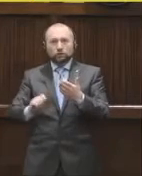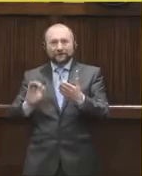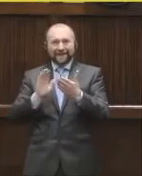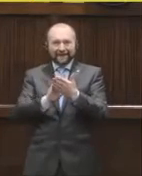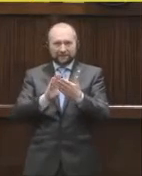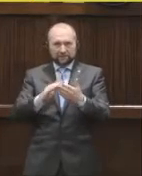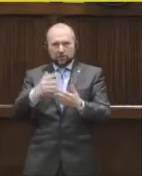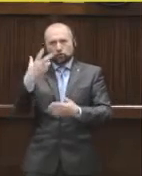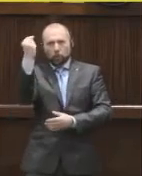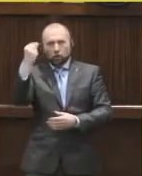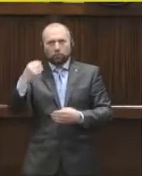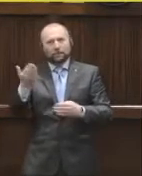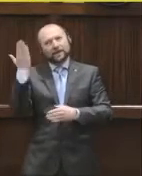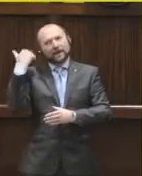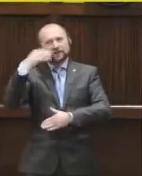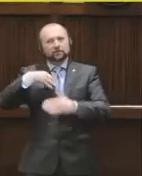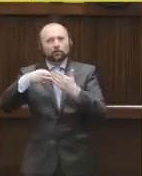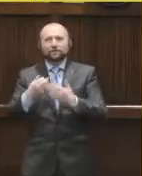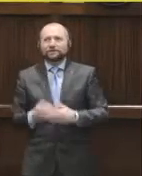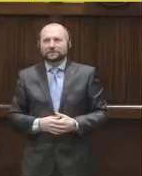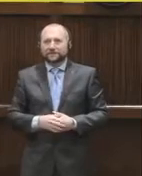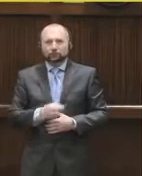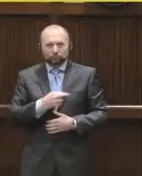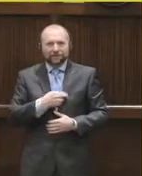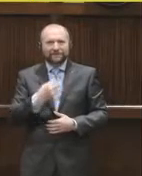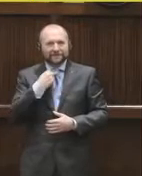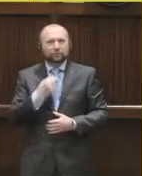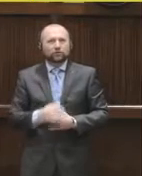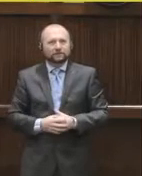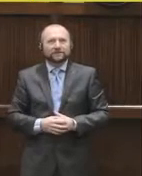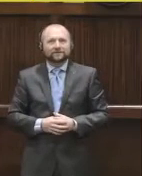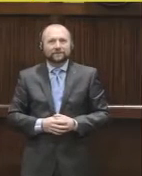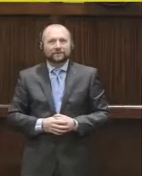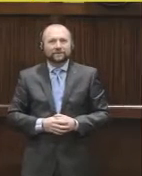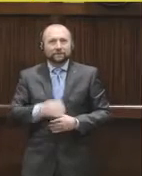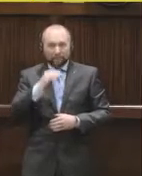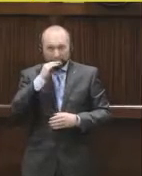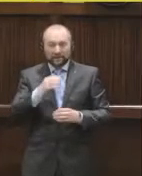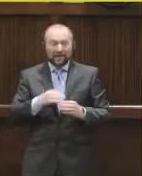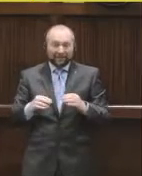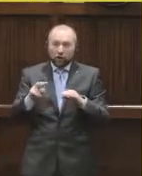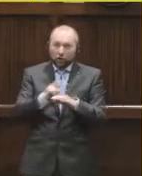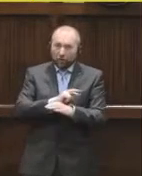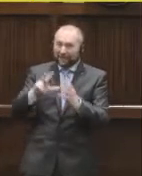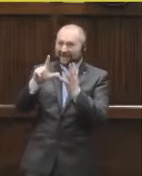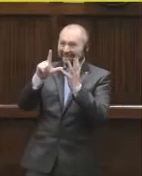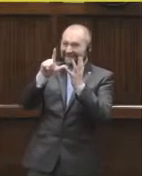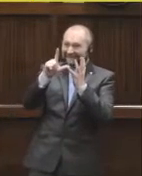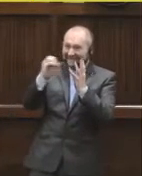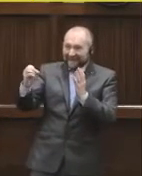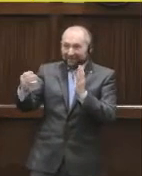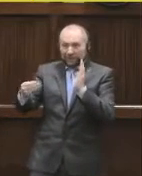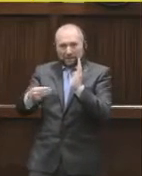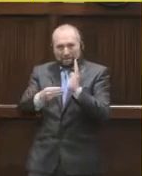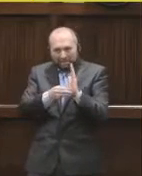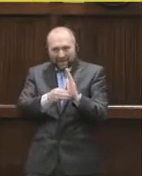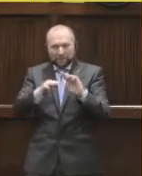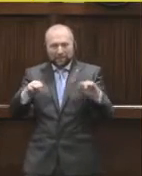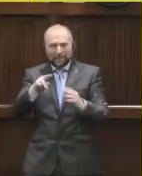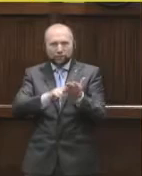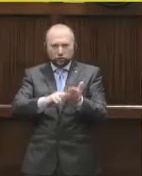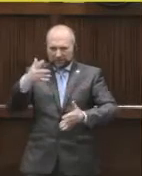previous administration. And I think we should say that there are over 70 million users of sign